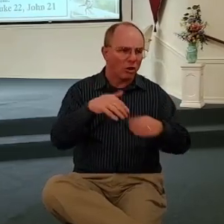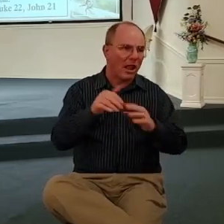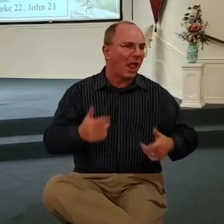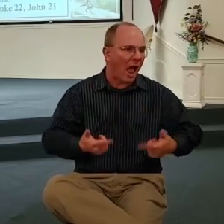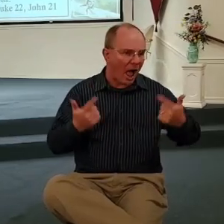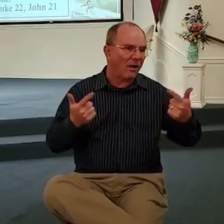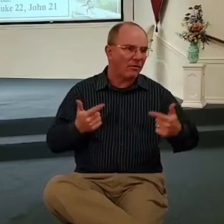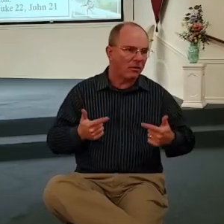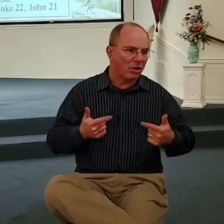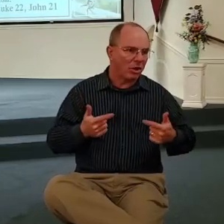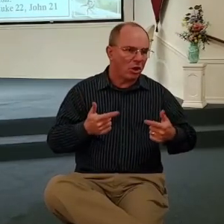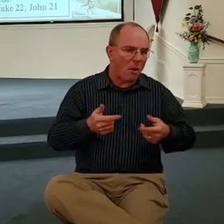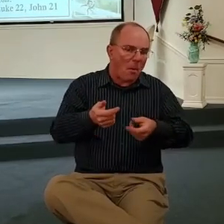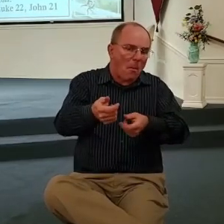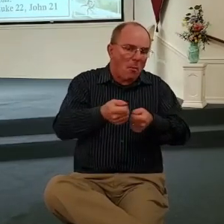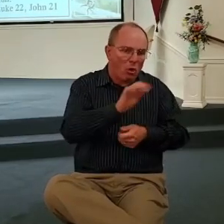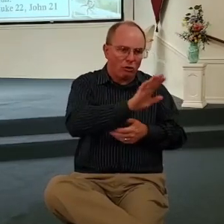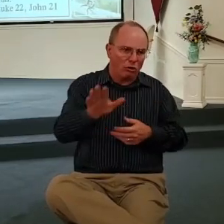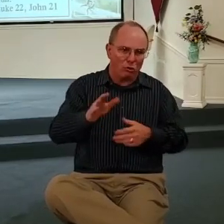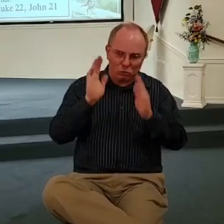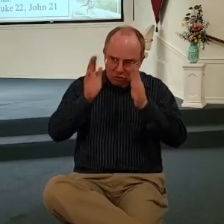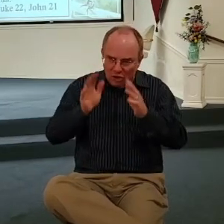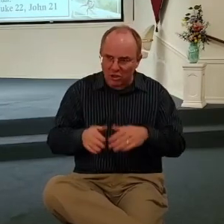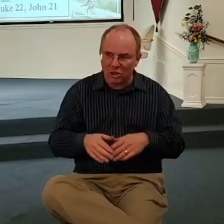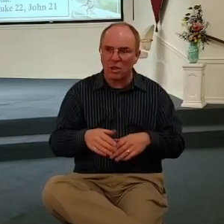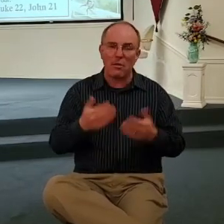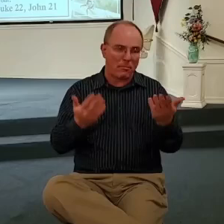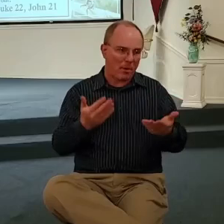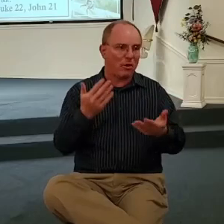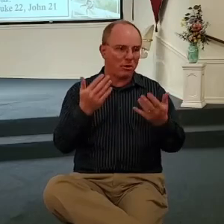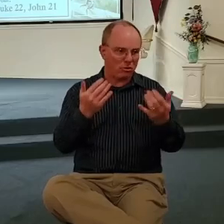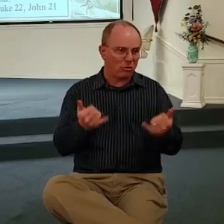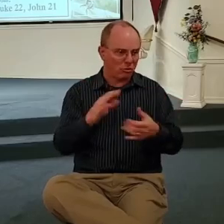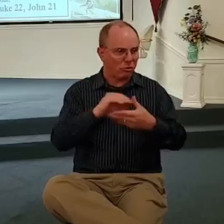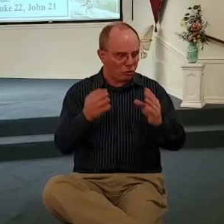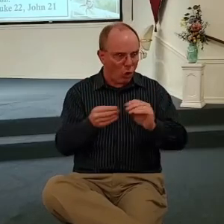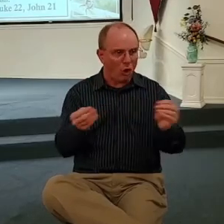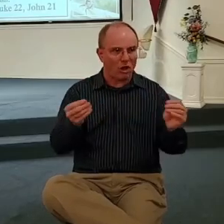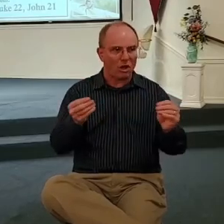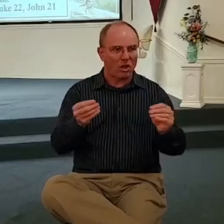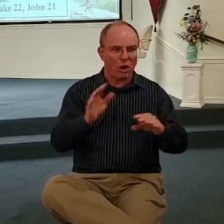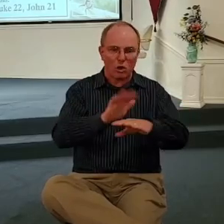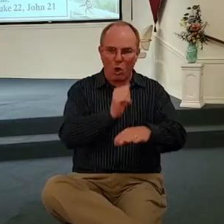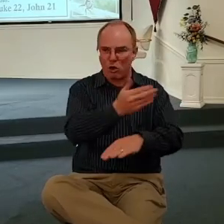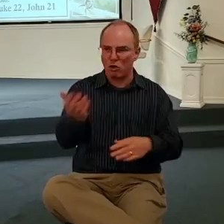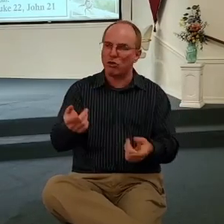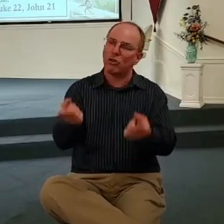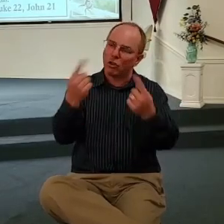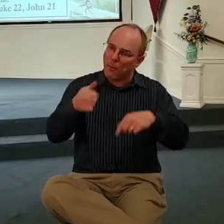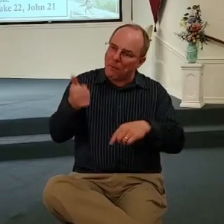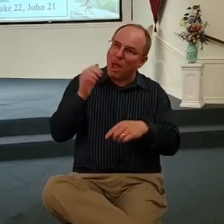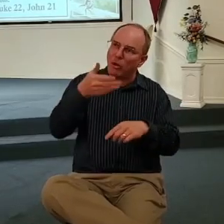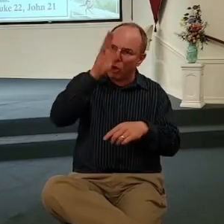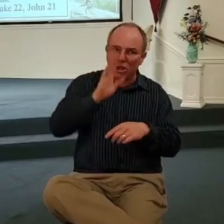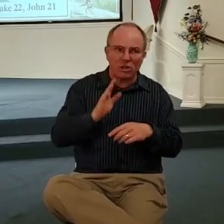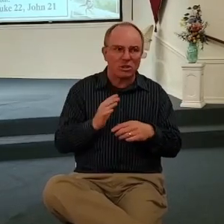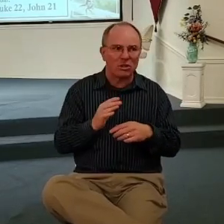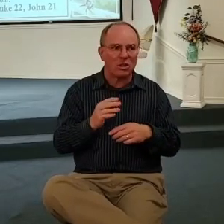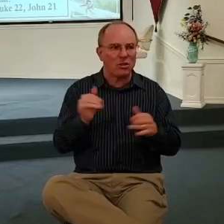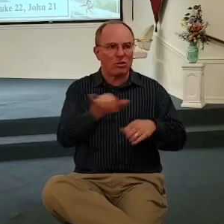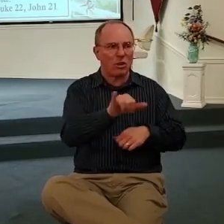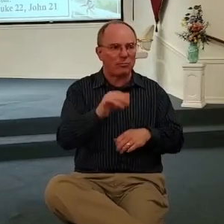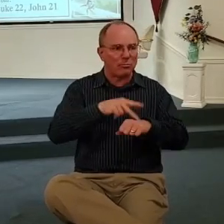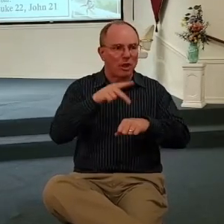maybe this is a call to come back. Like Peter, we stand face to face with Jesus, and he asks us,